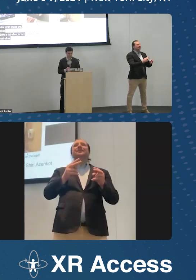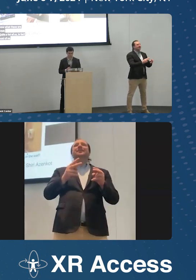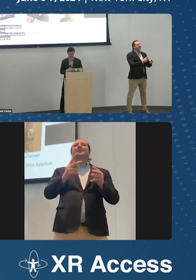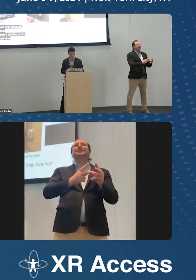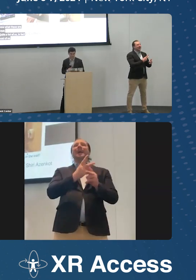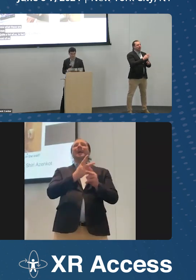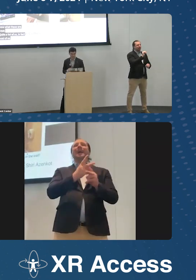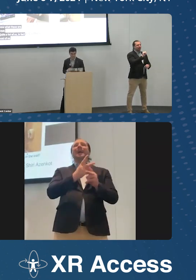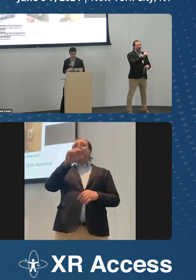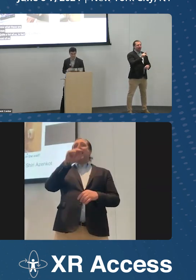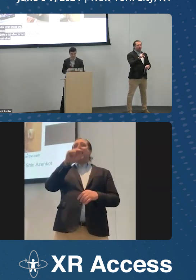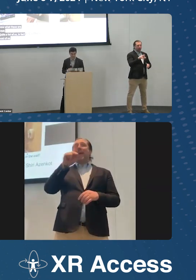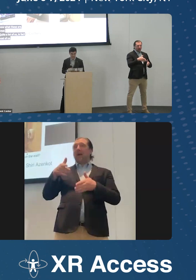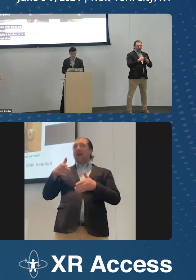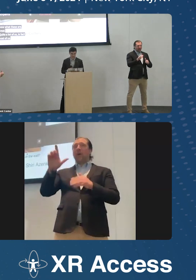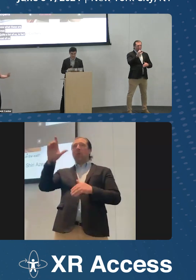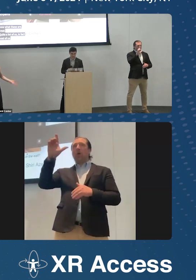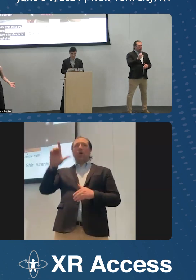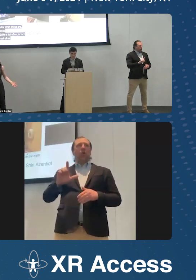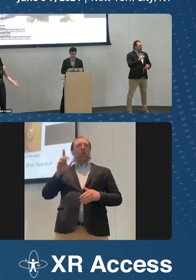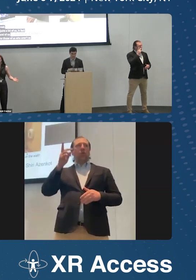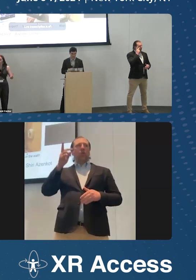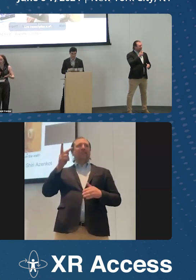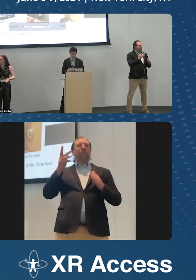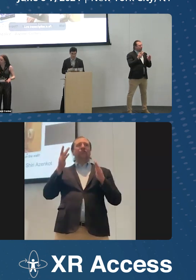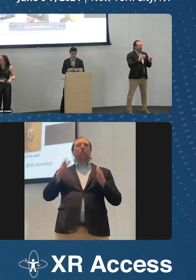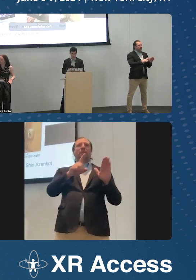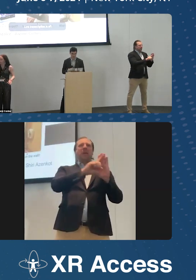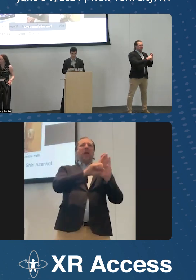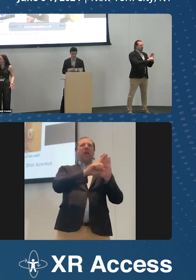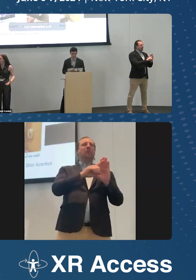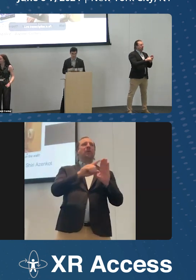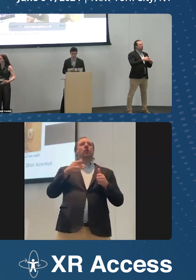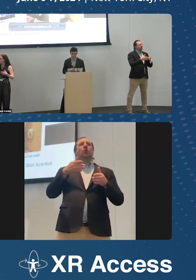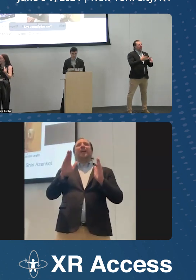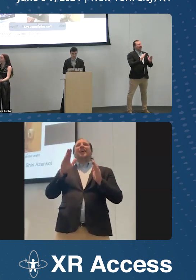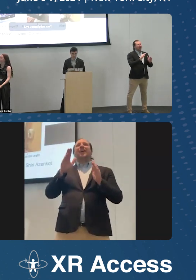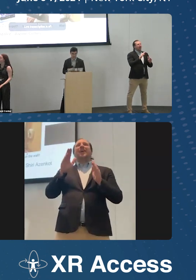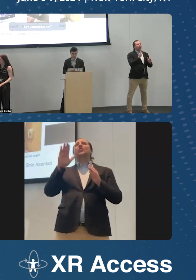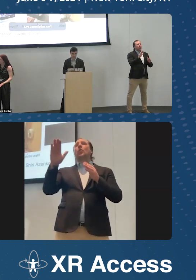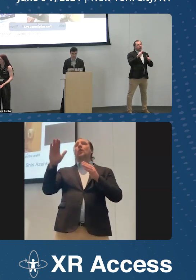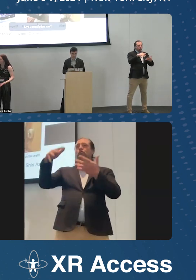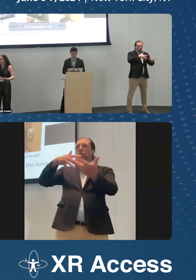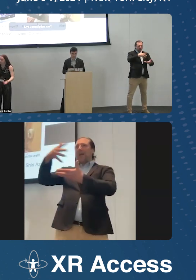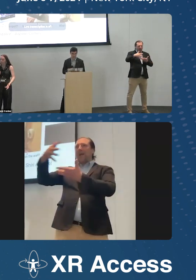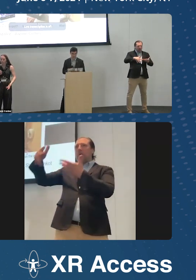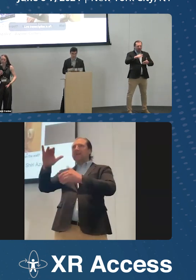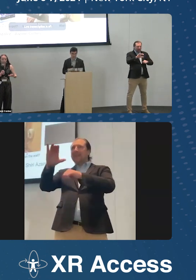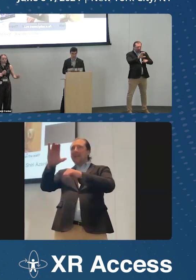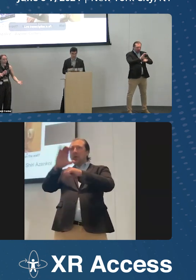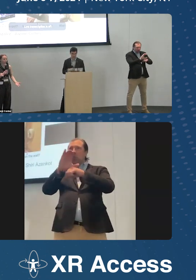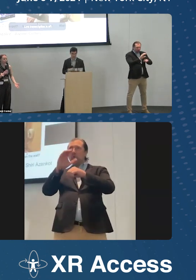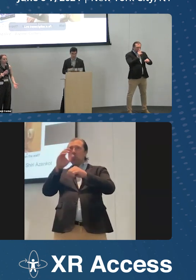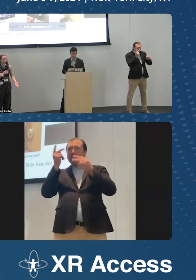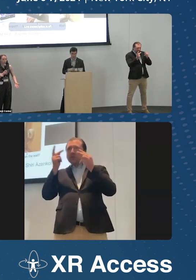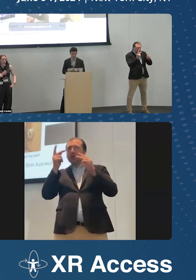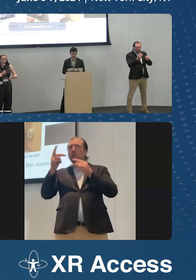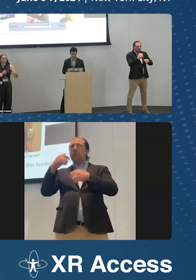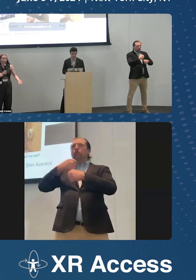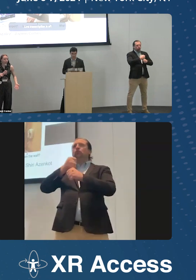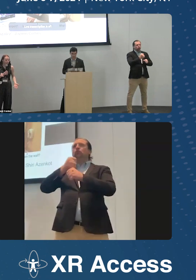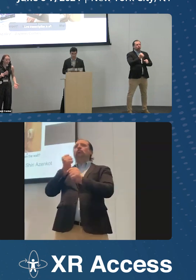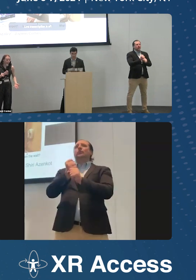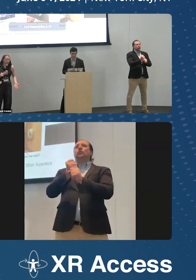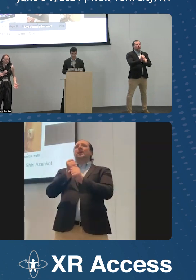a blind or a low vision person to take a photo of their surroundings, and then they use computer vision to generate a description of that